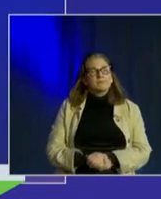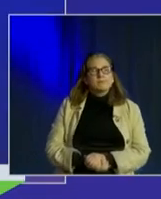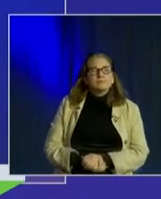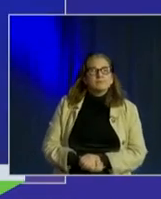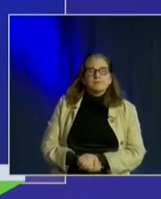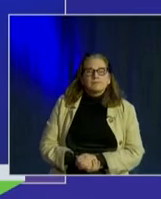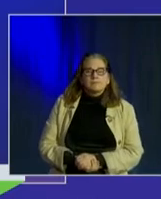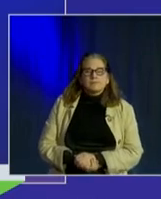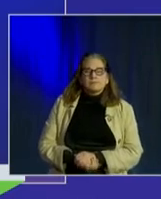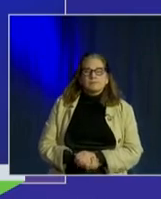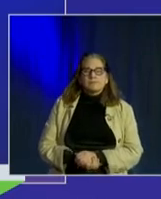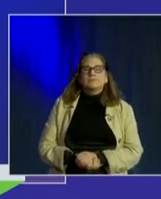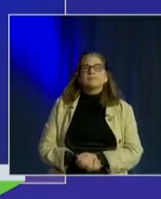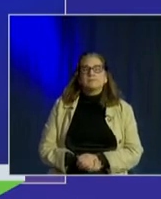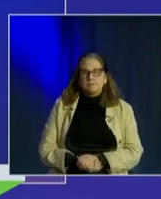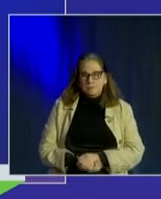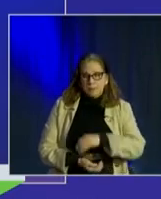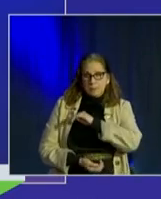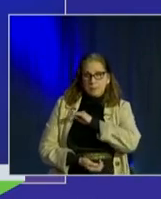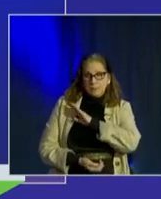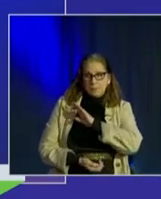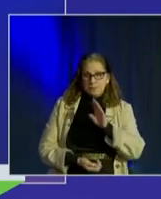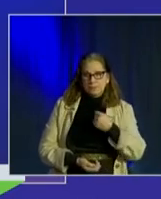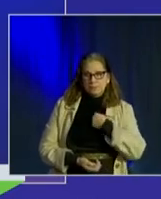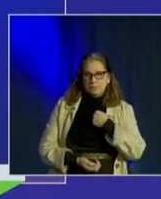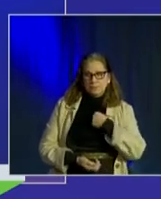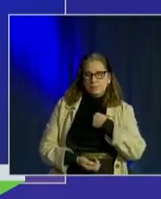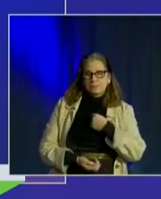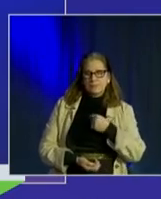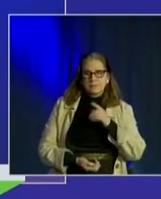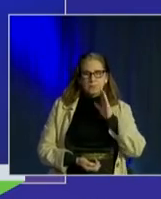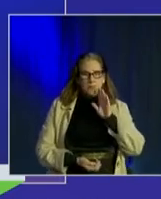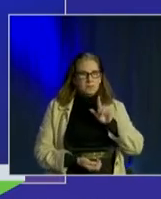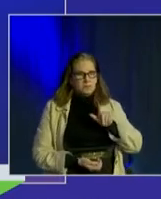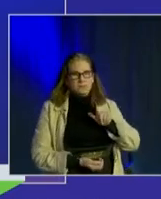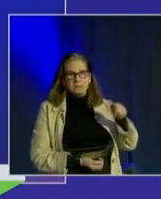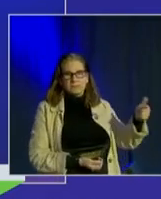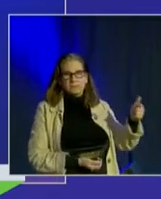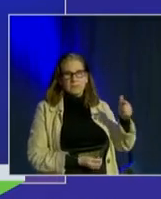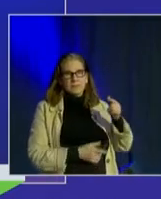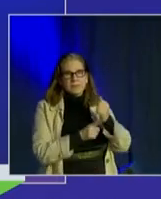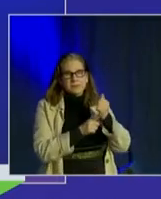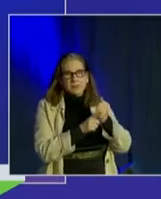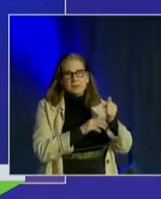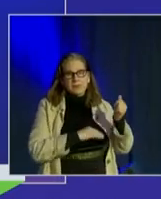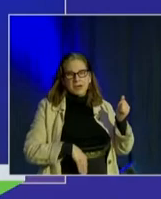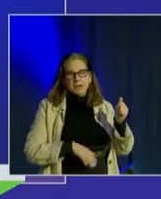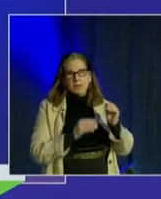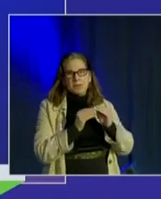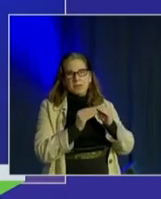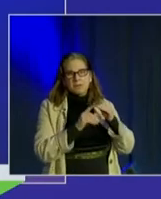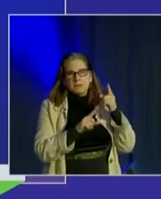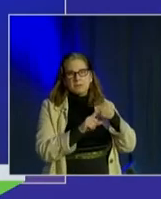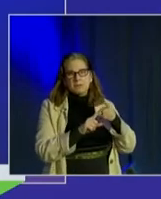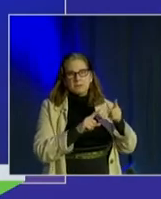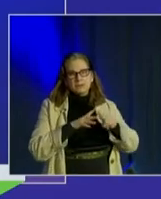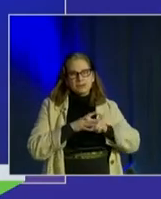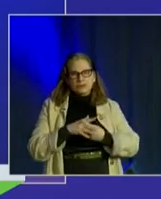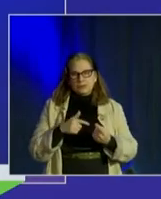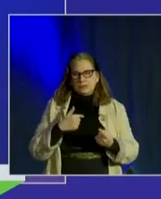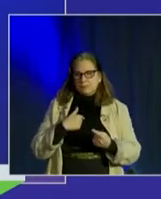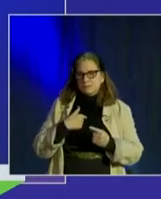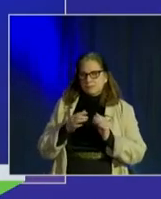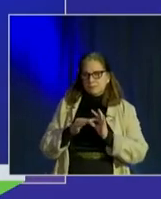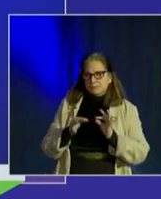going to ask Deputy Mayor Geldhart to talk with some specificity about our new